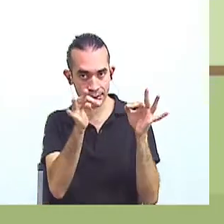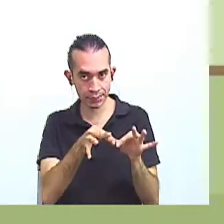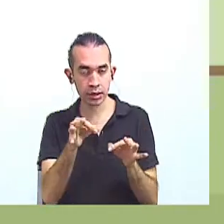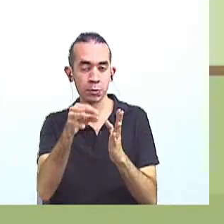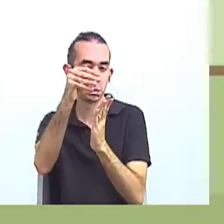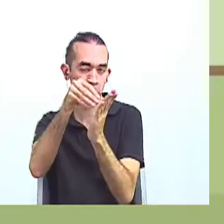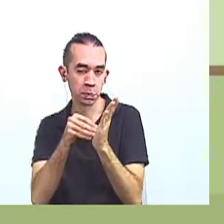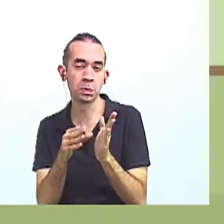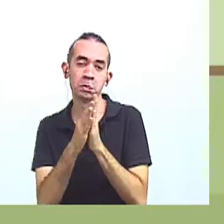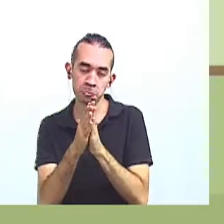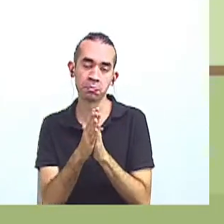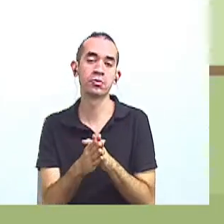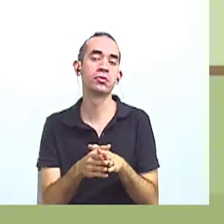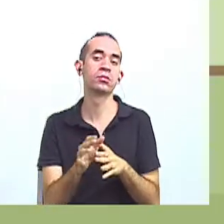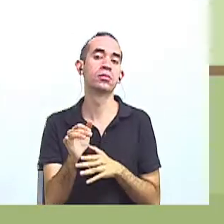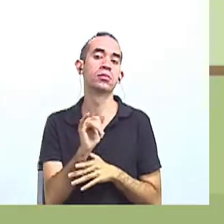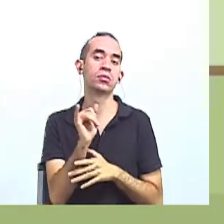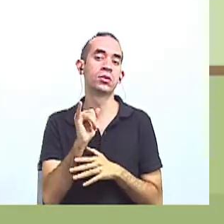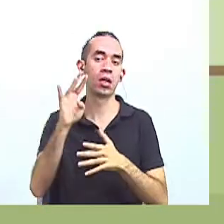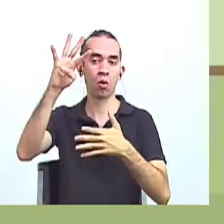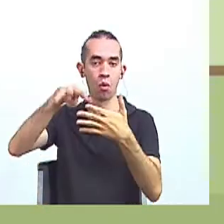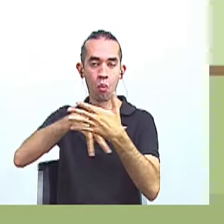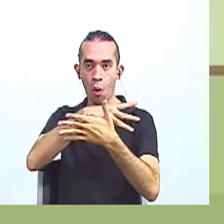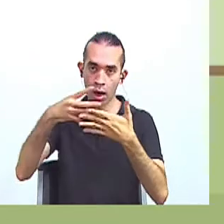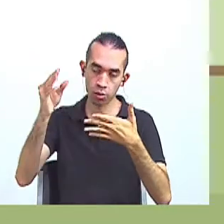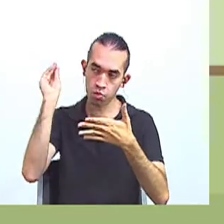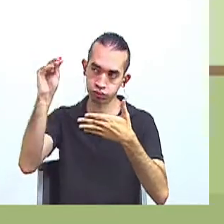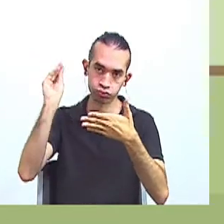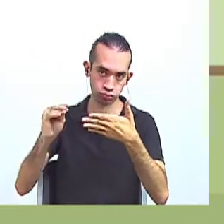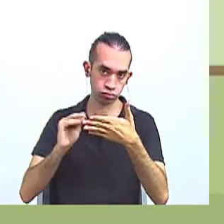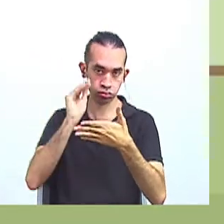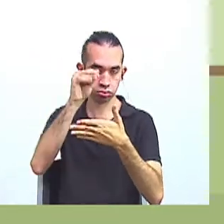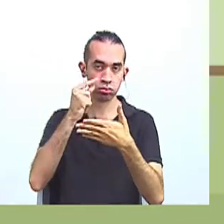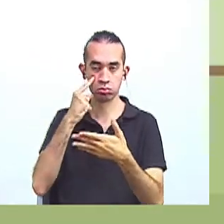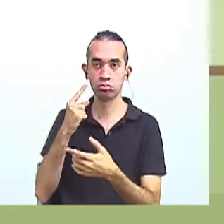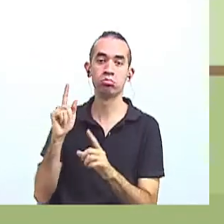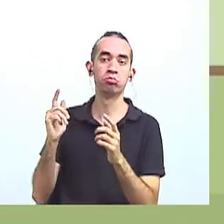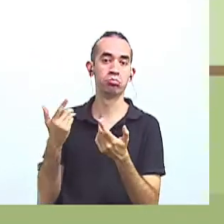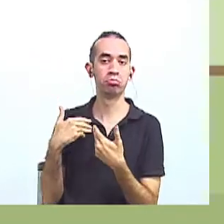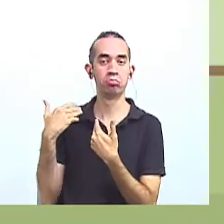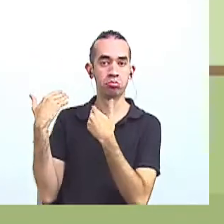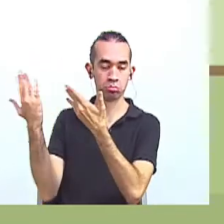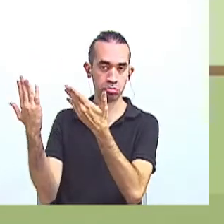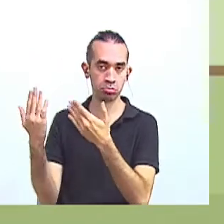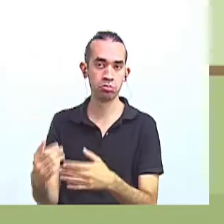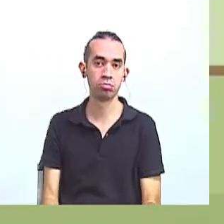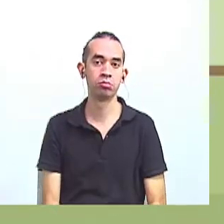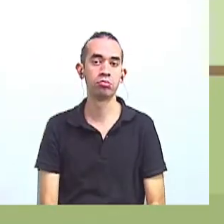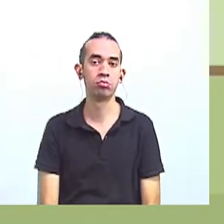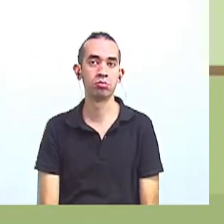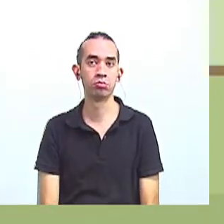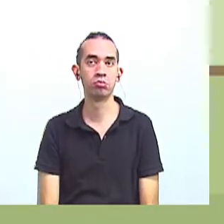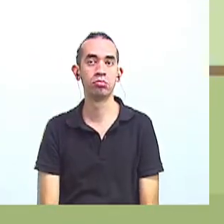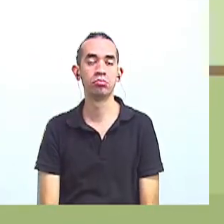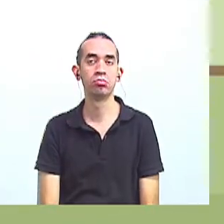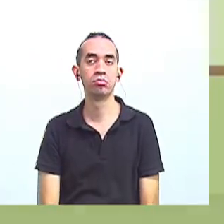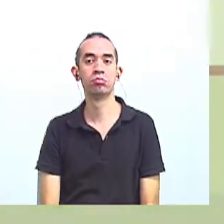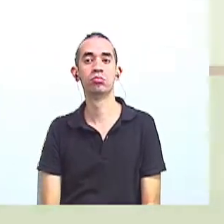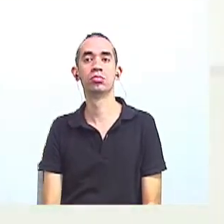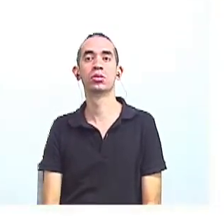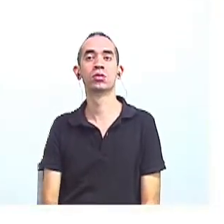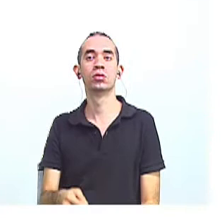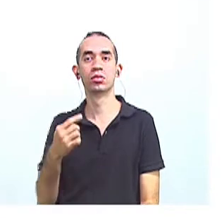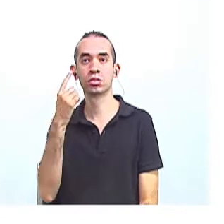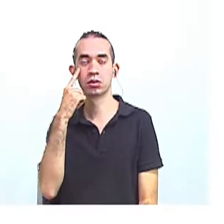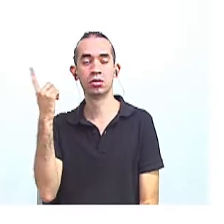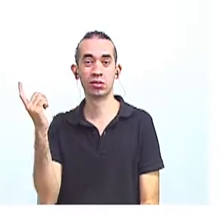want you to complete this chart, this table that I have here for you today. Let's look at the table. So This is a table